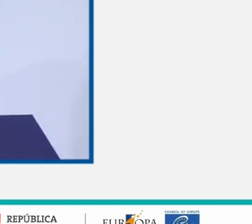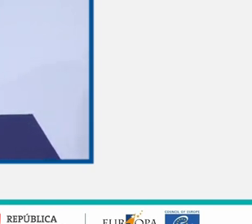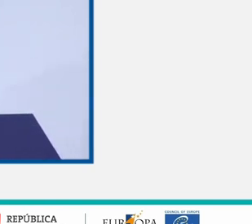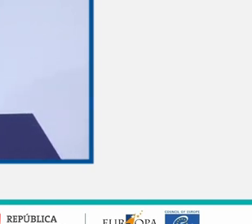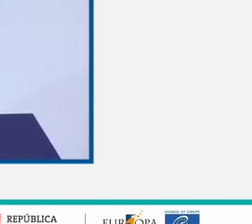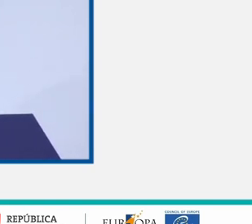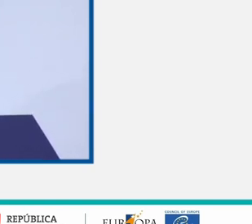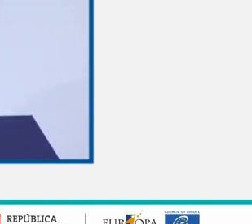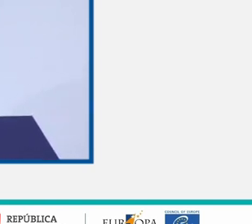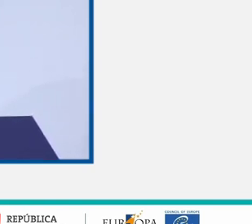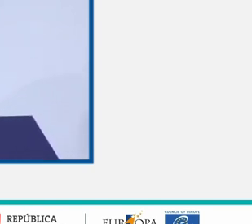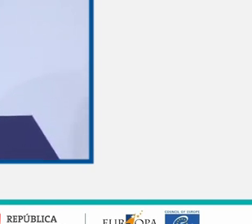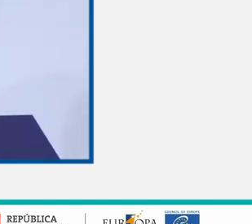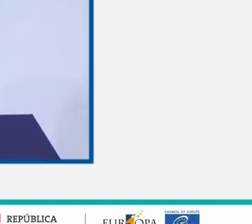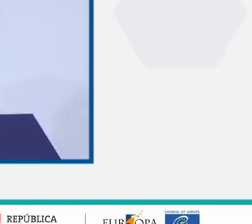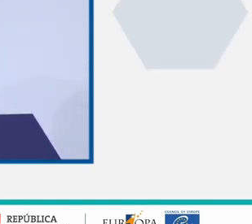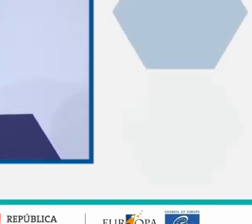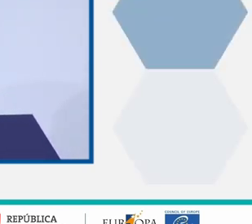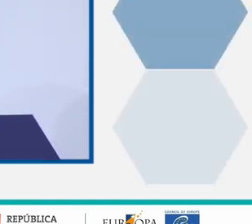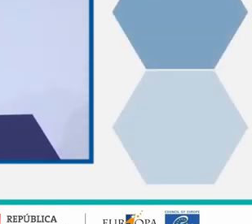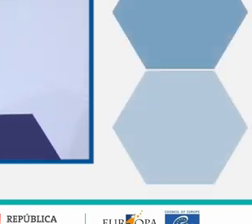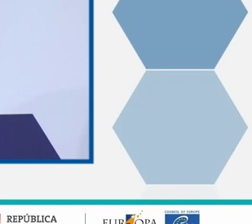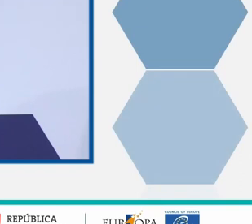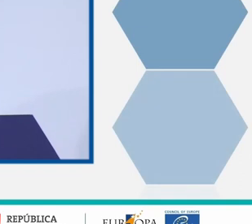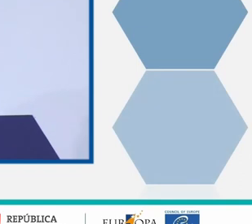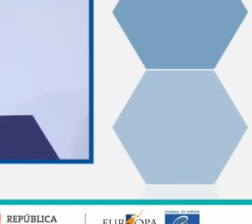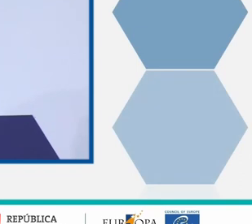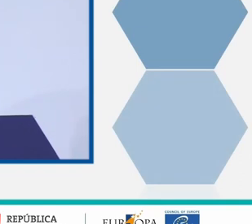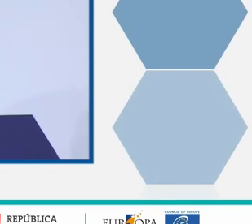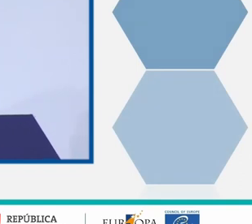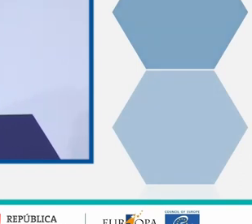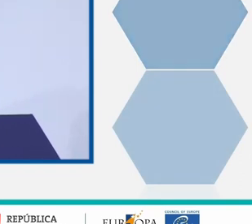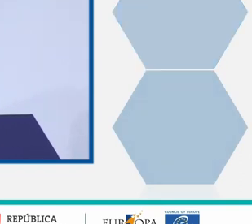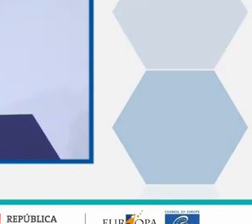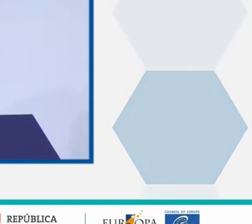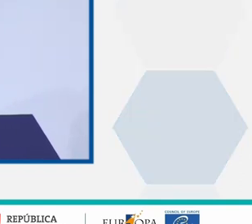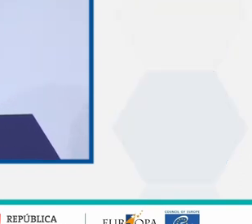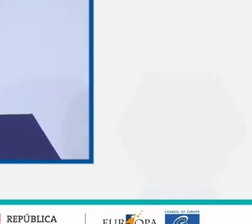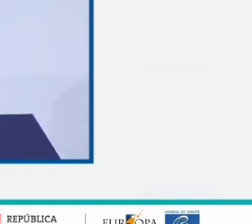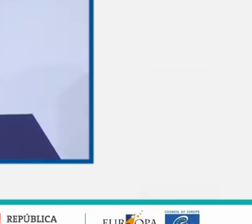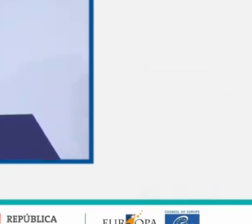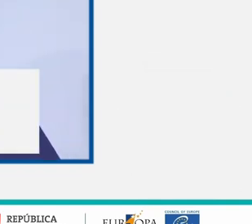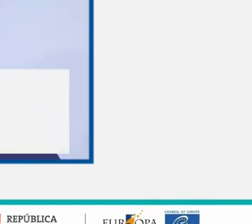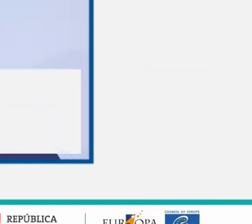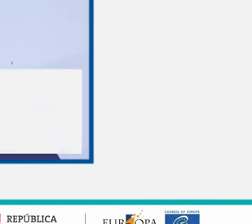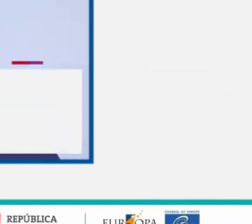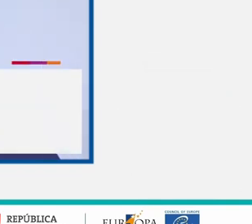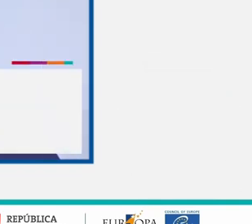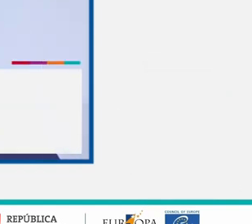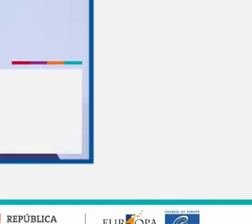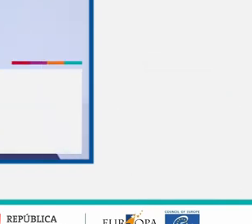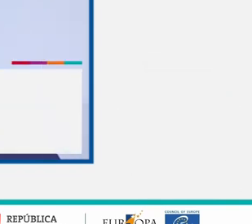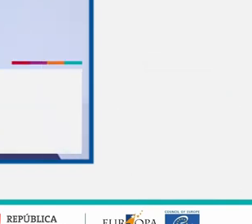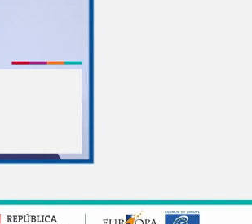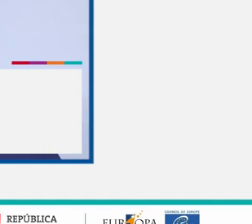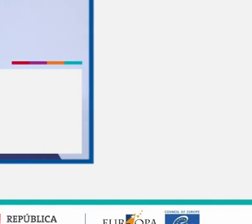at 2021 European Forum for Disaster Risk Reduction. In this session, we'd